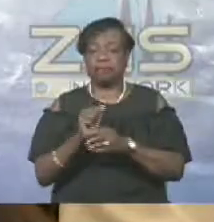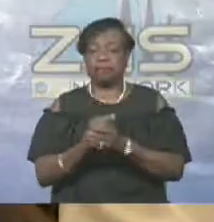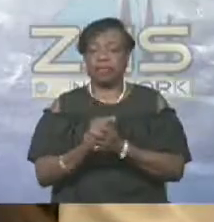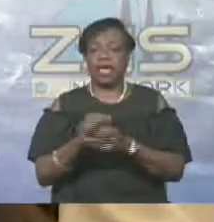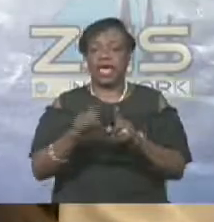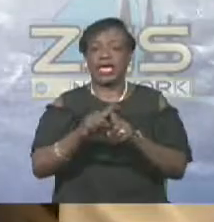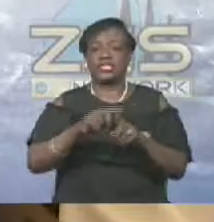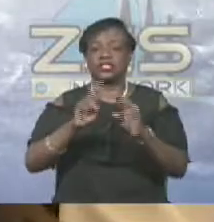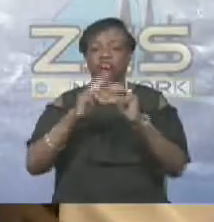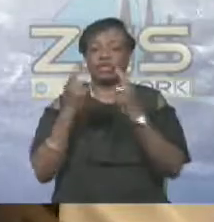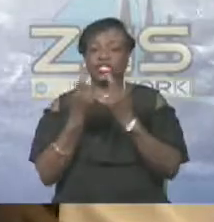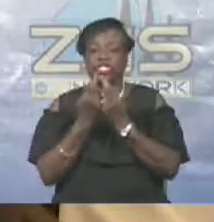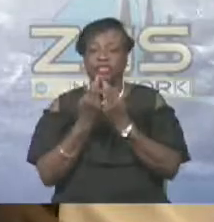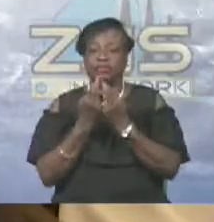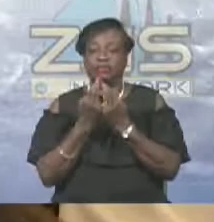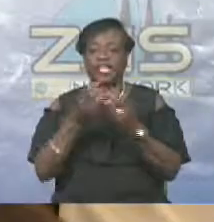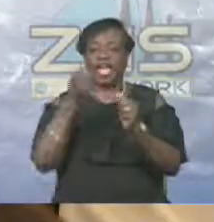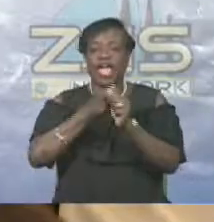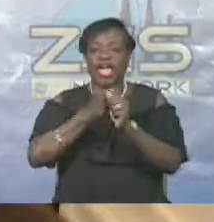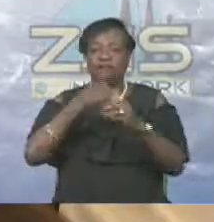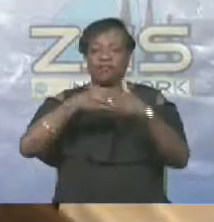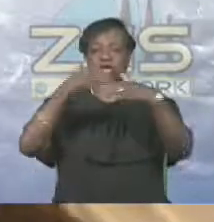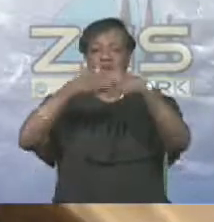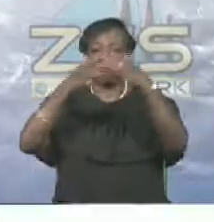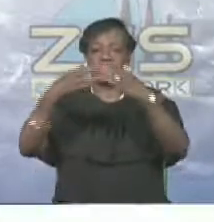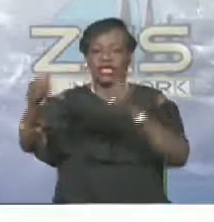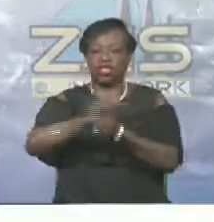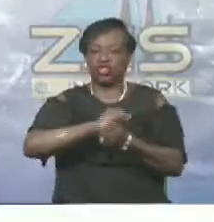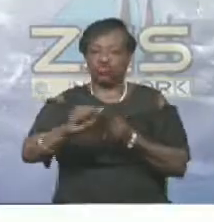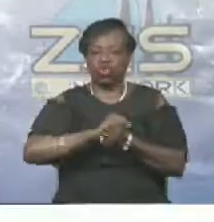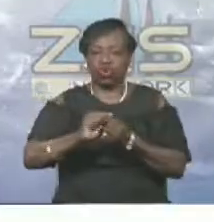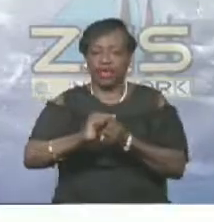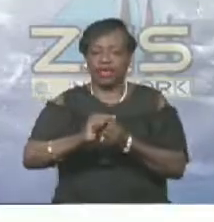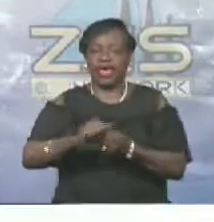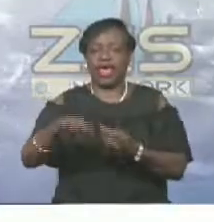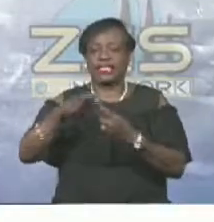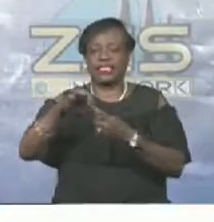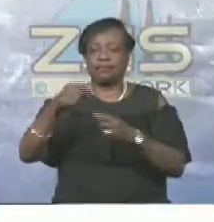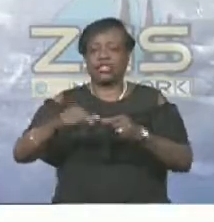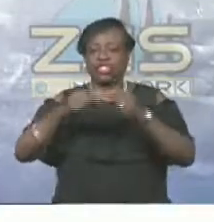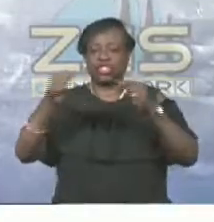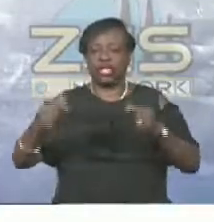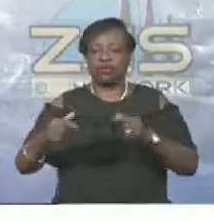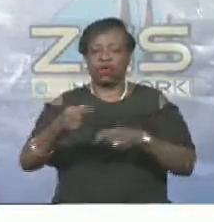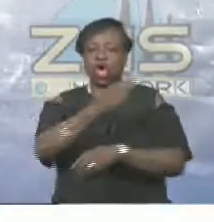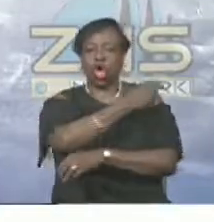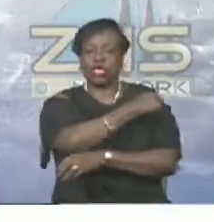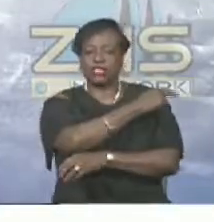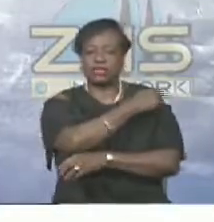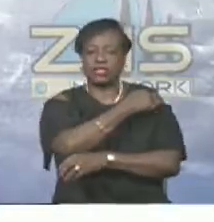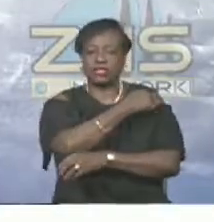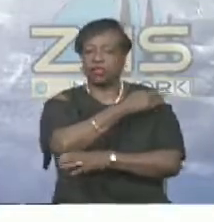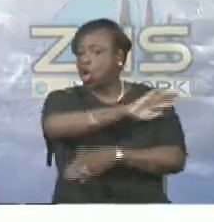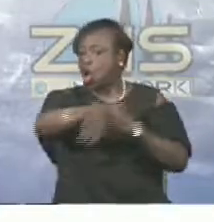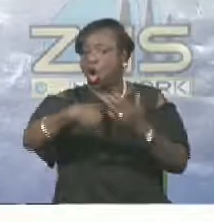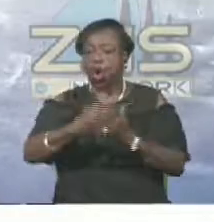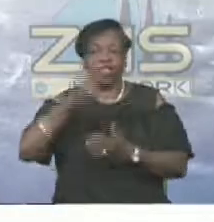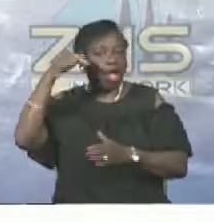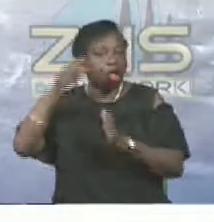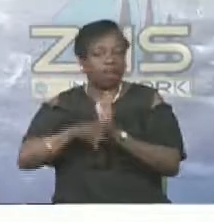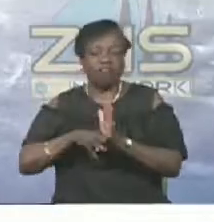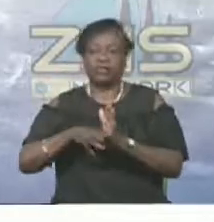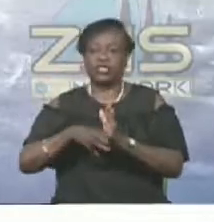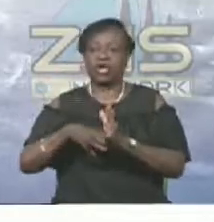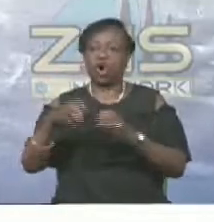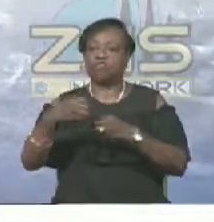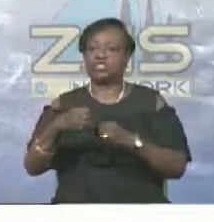And every single building destroyed except the General Hospital, where he was holding offices. All the government offices were at the General Hospital at